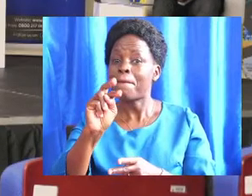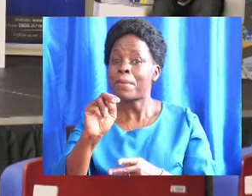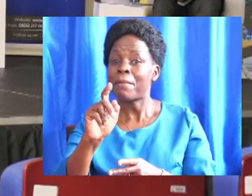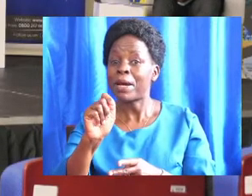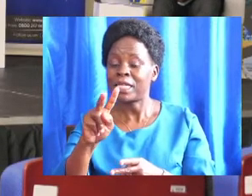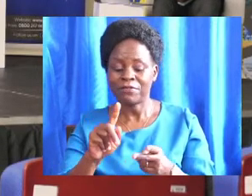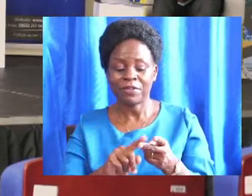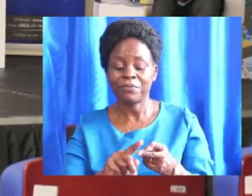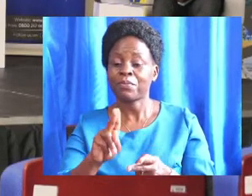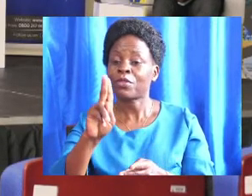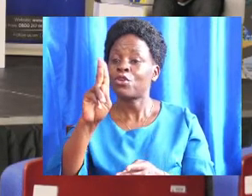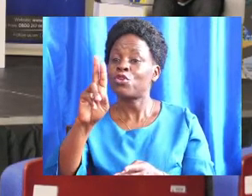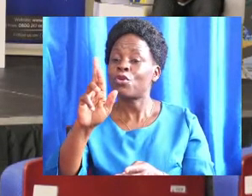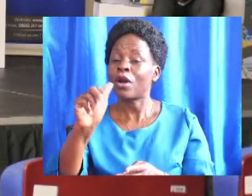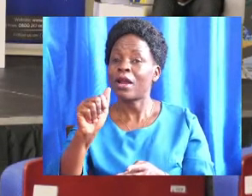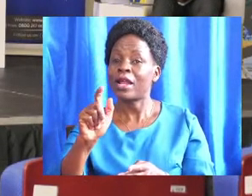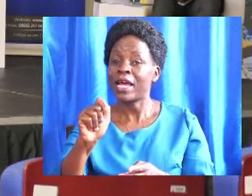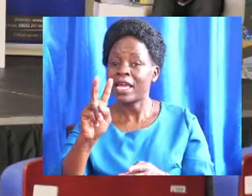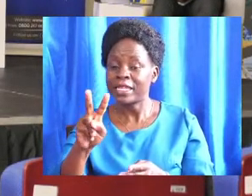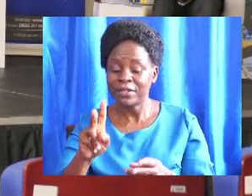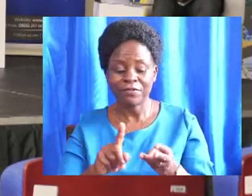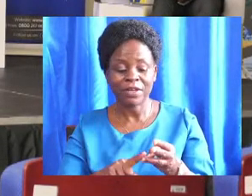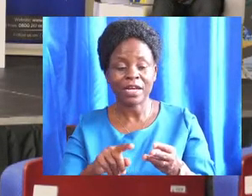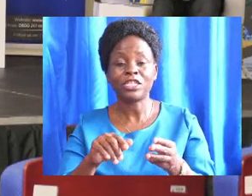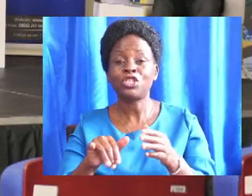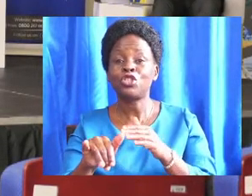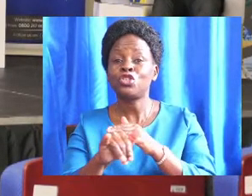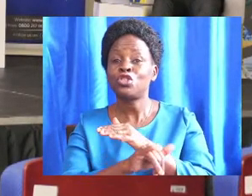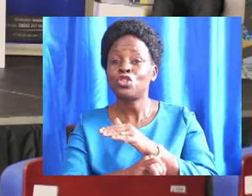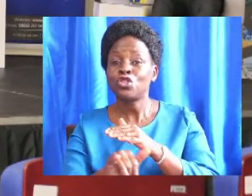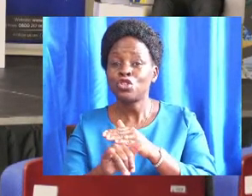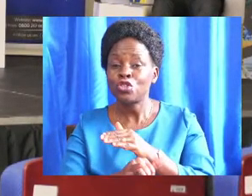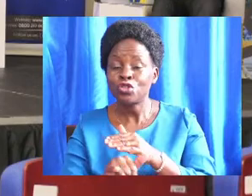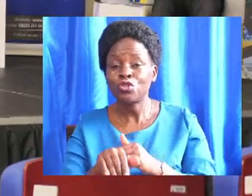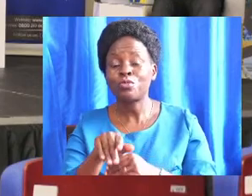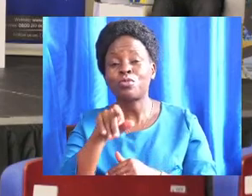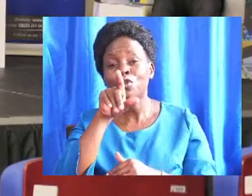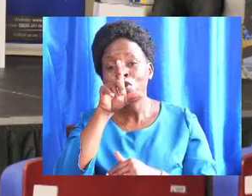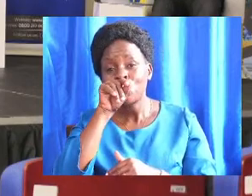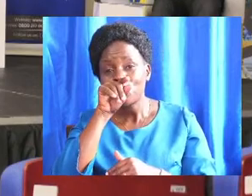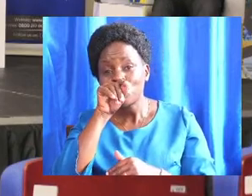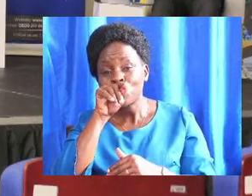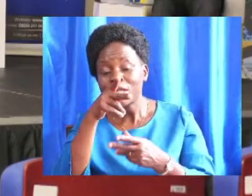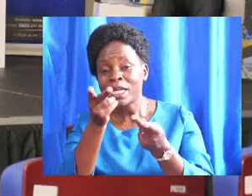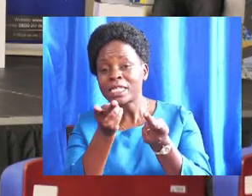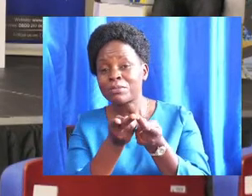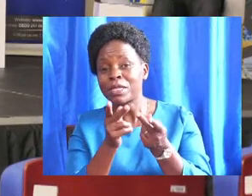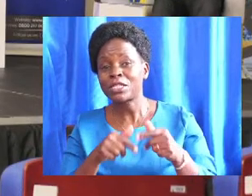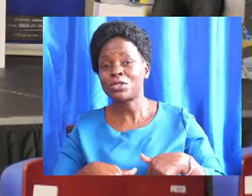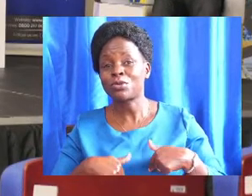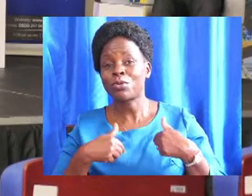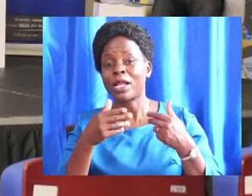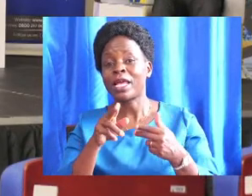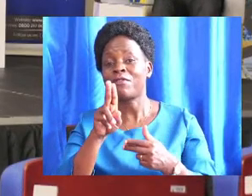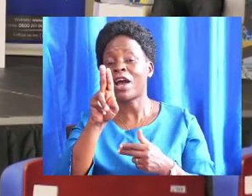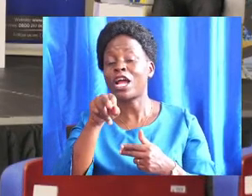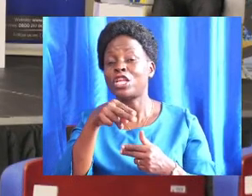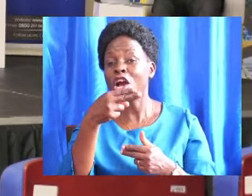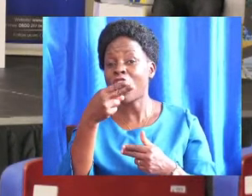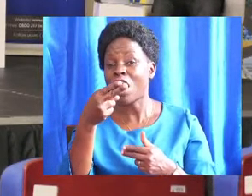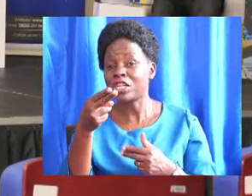URA TV, Facebook, and YouTube. We're on Twitter Space, we are live there, and hashtag